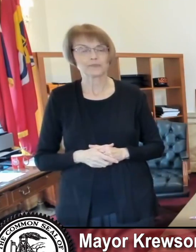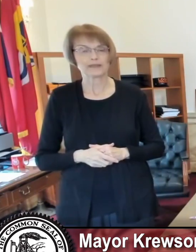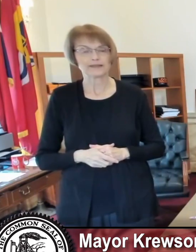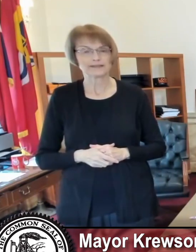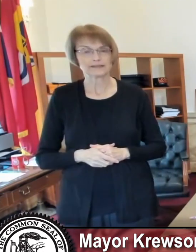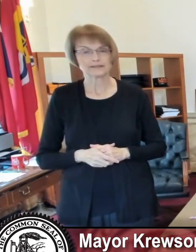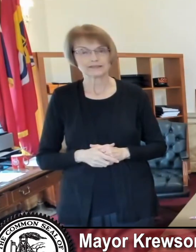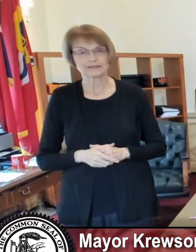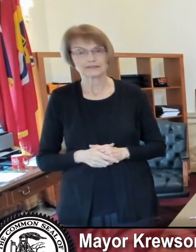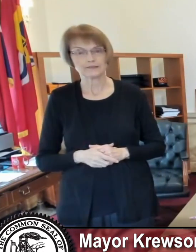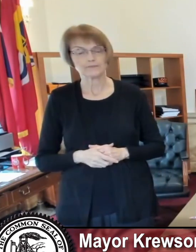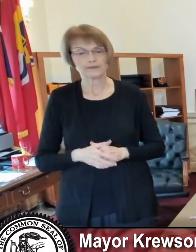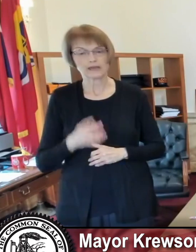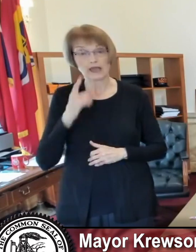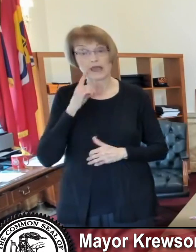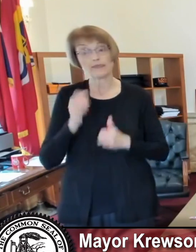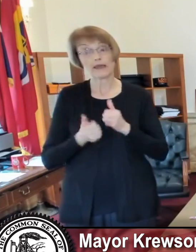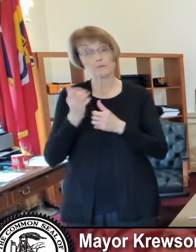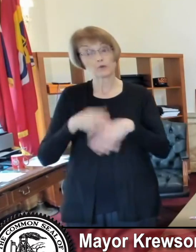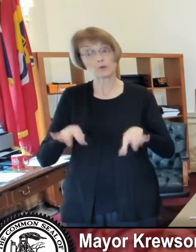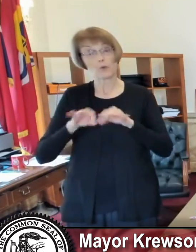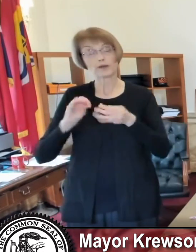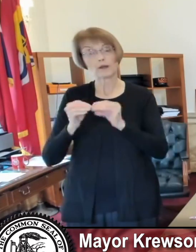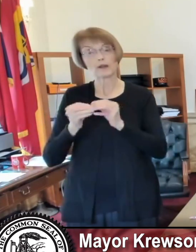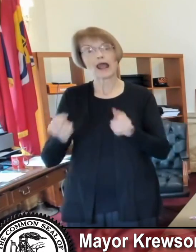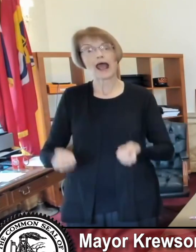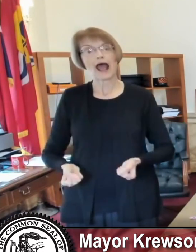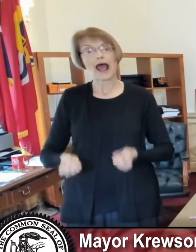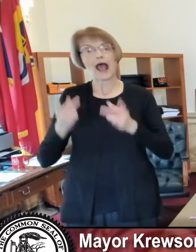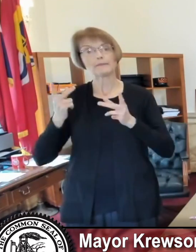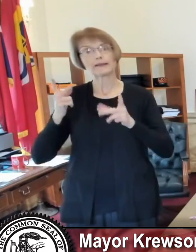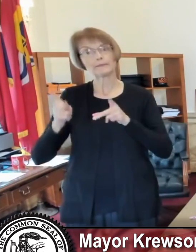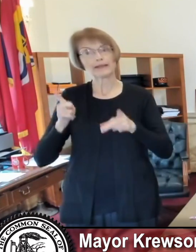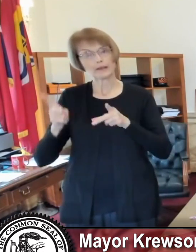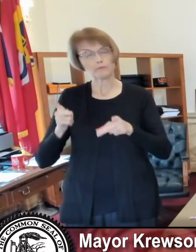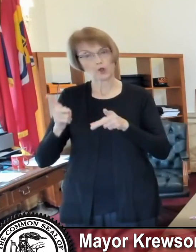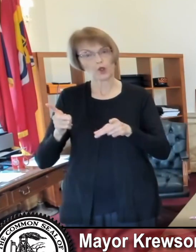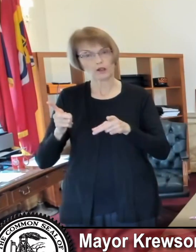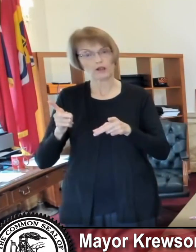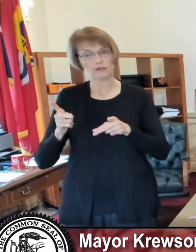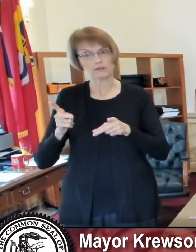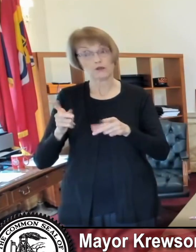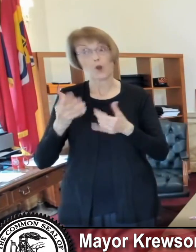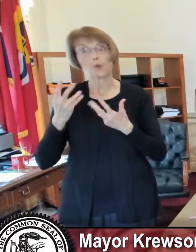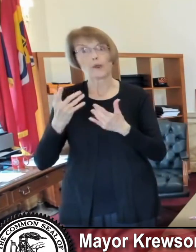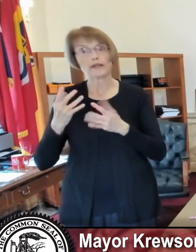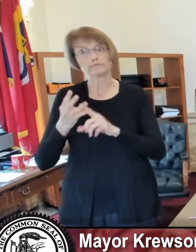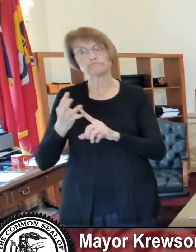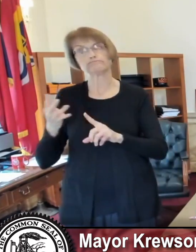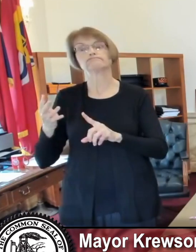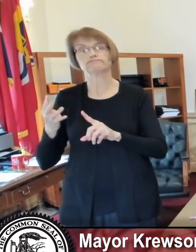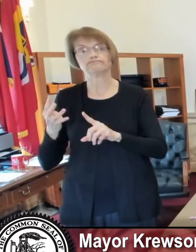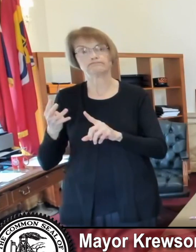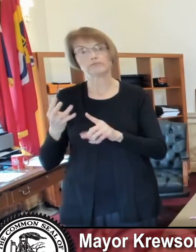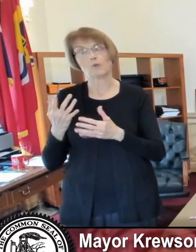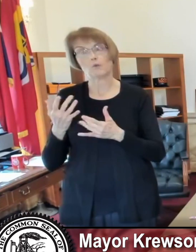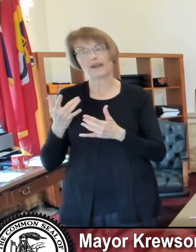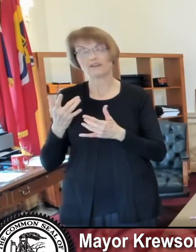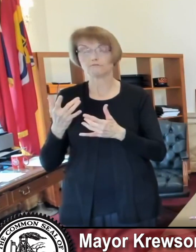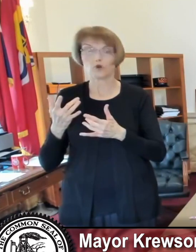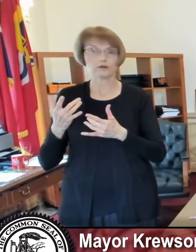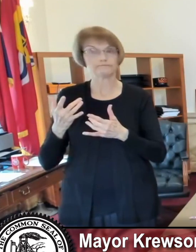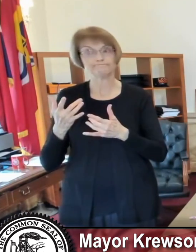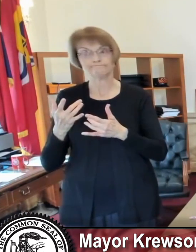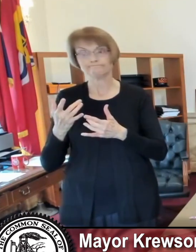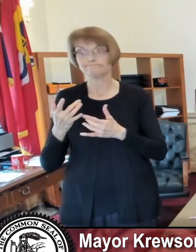So I think the most important number is how many people are in the queue to become fully vaccinated. And we've